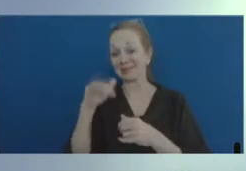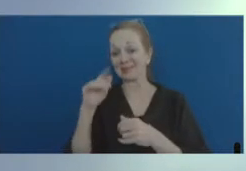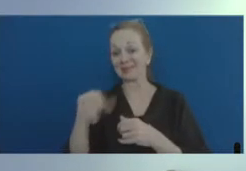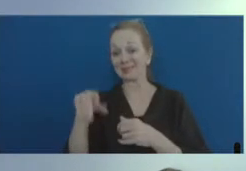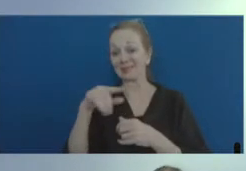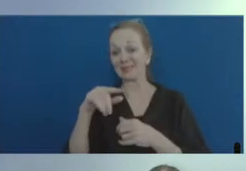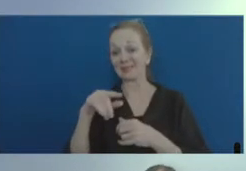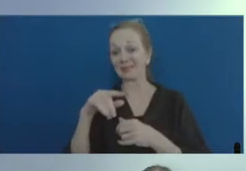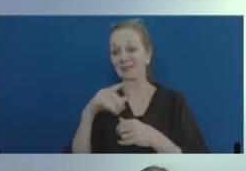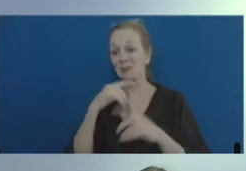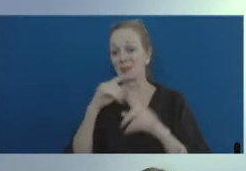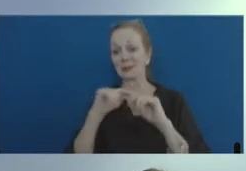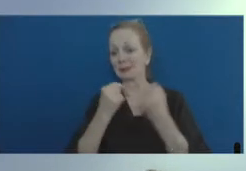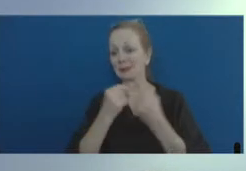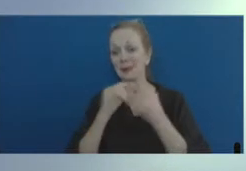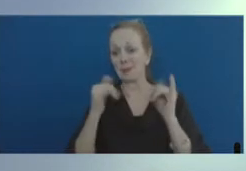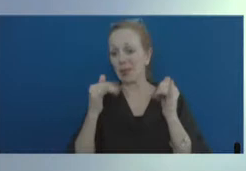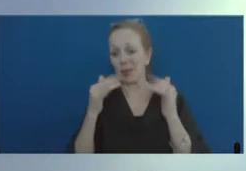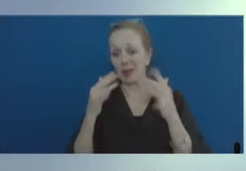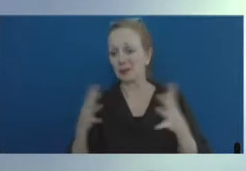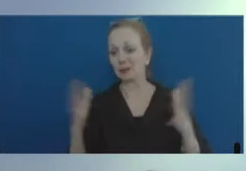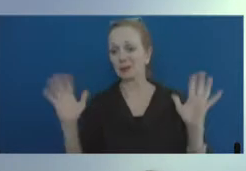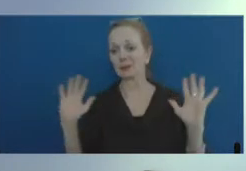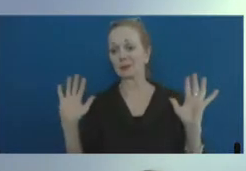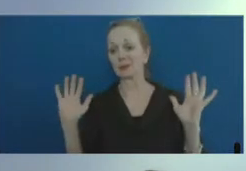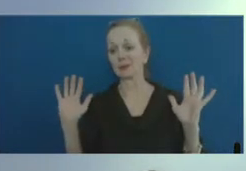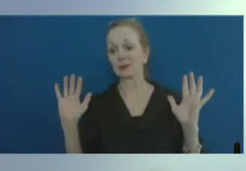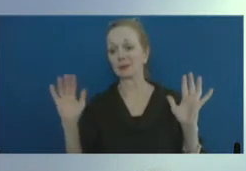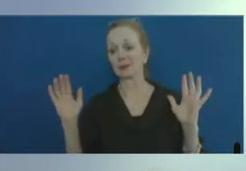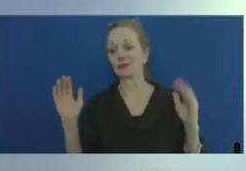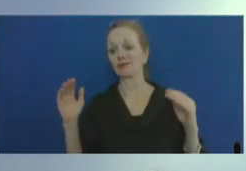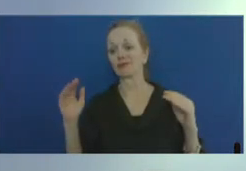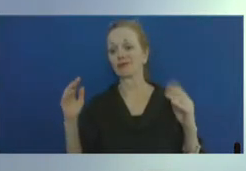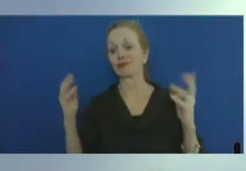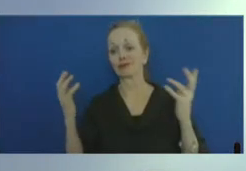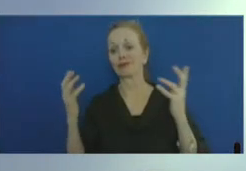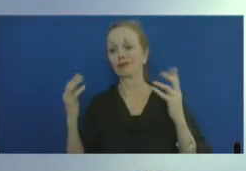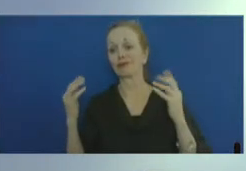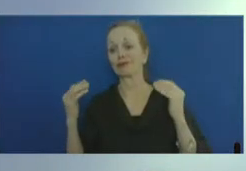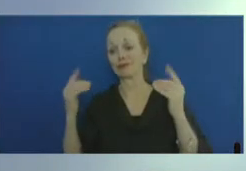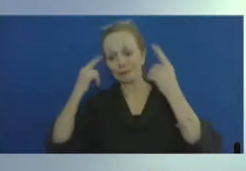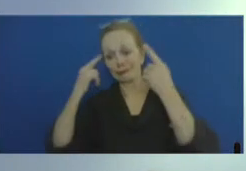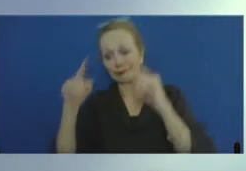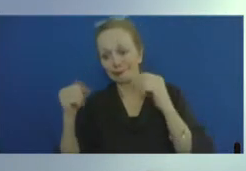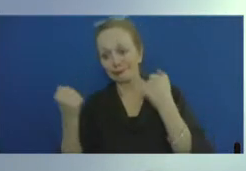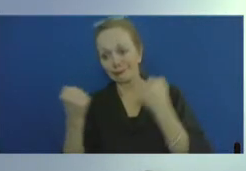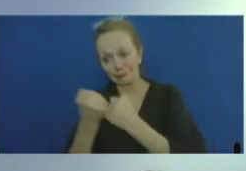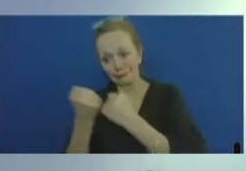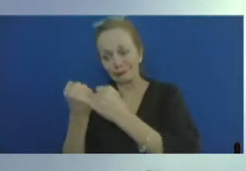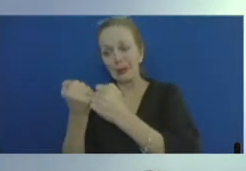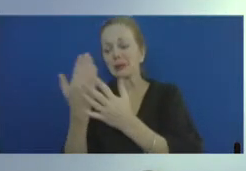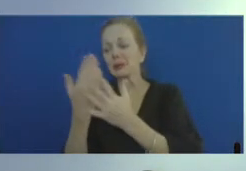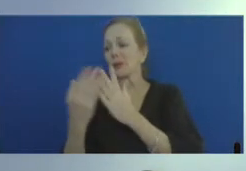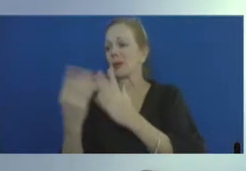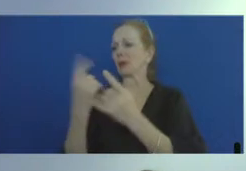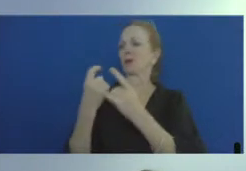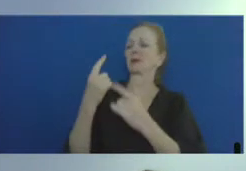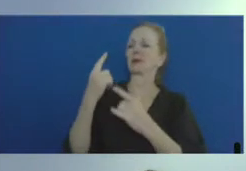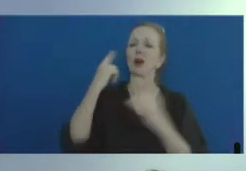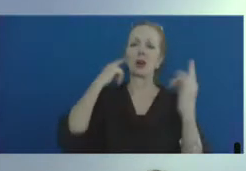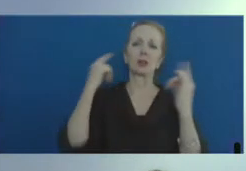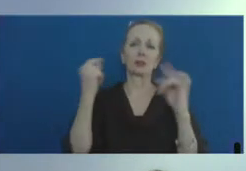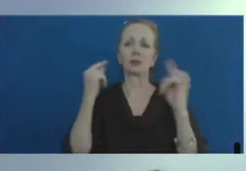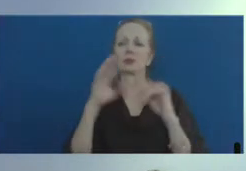I'm a team player, right? So I'll go along with it. But, you know, some of the questions that I've heard and talking to my